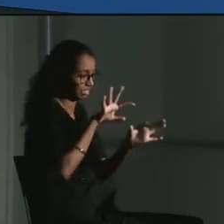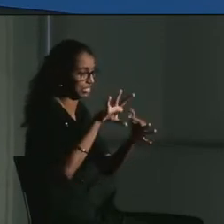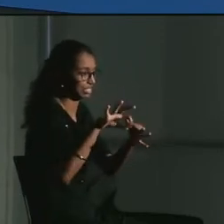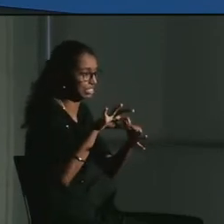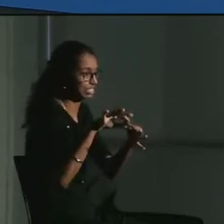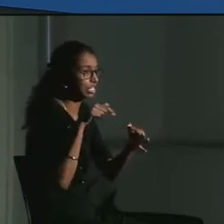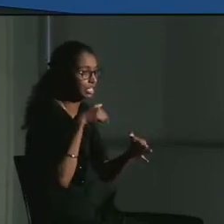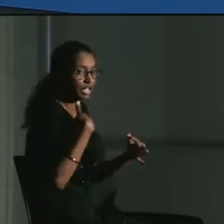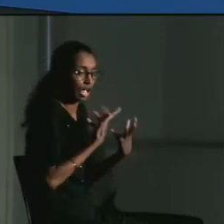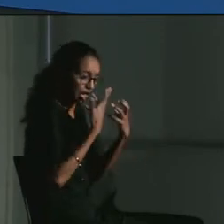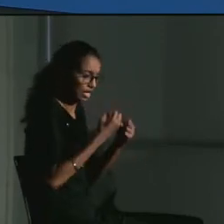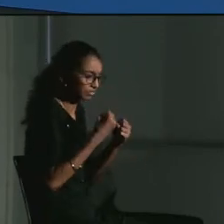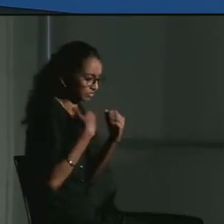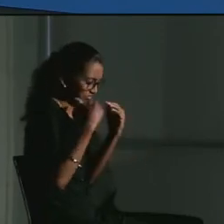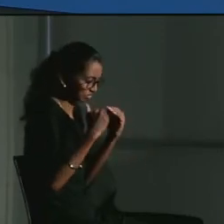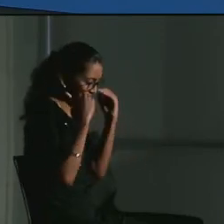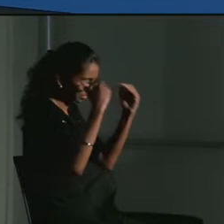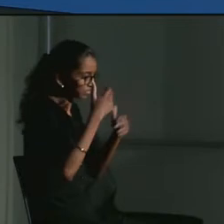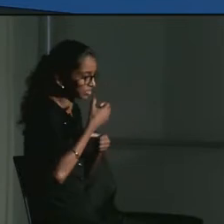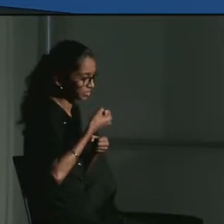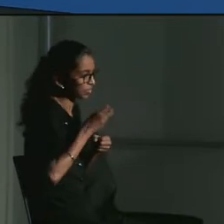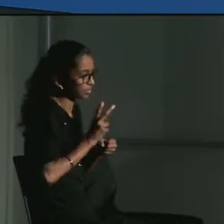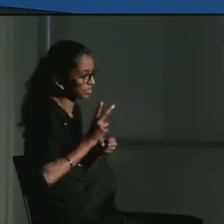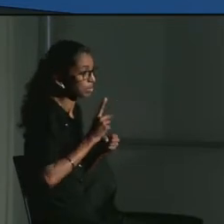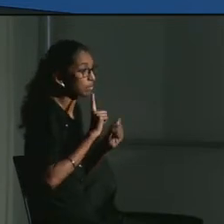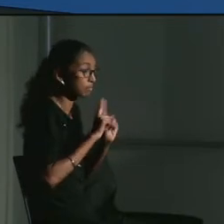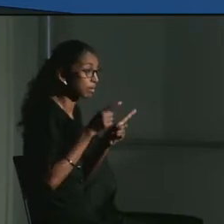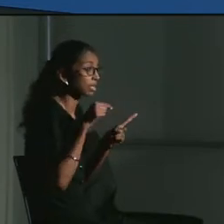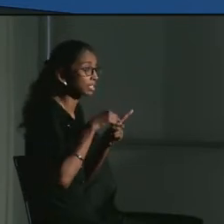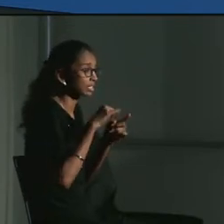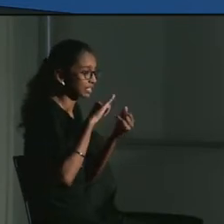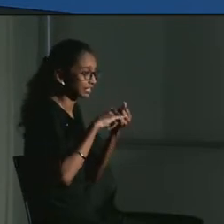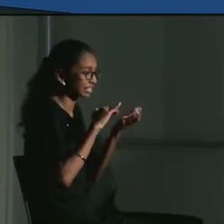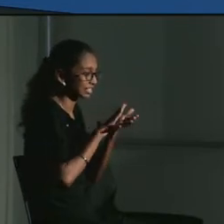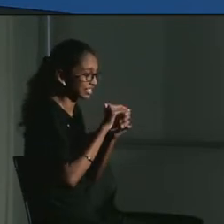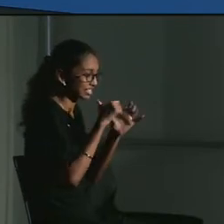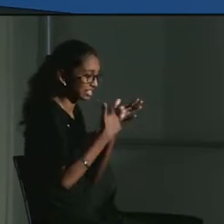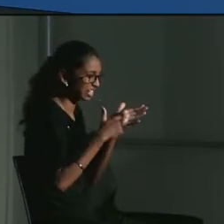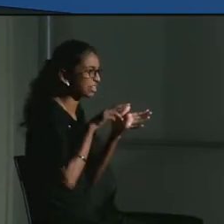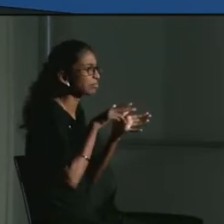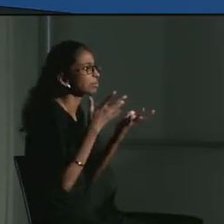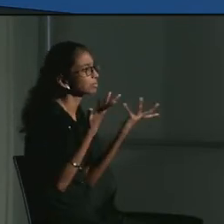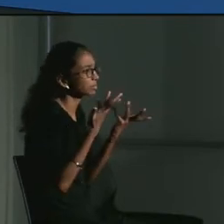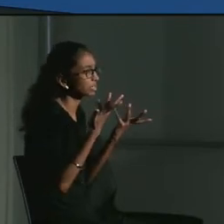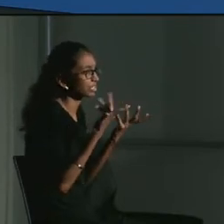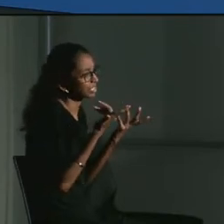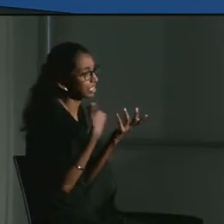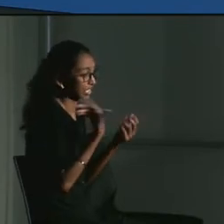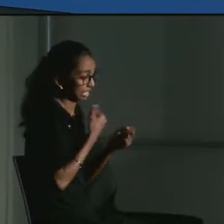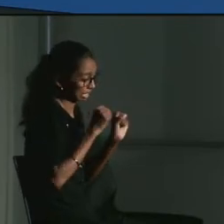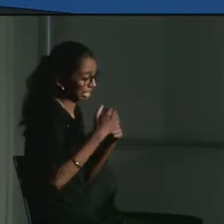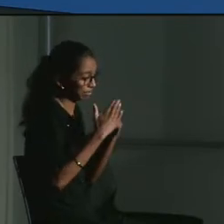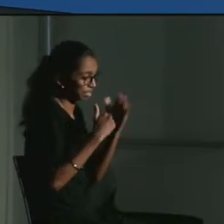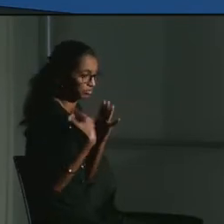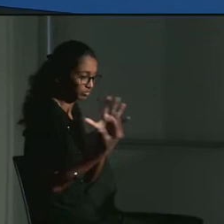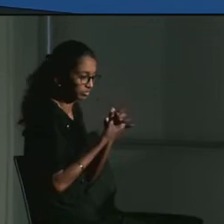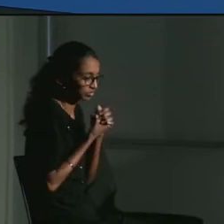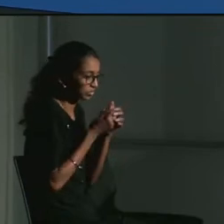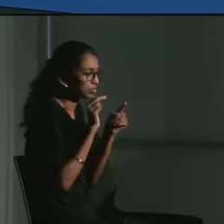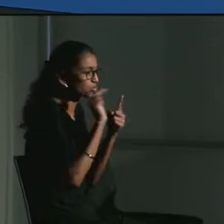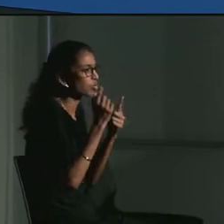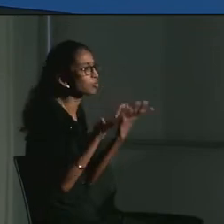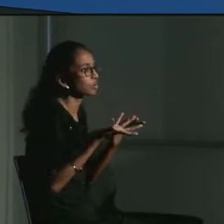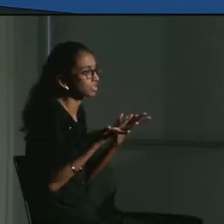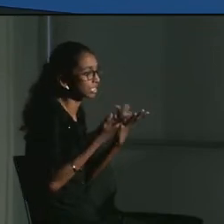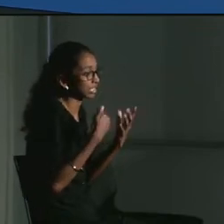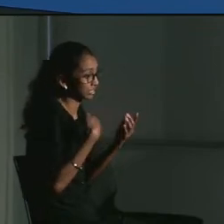carry a privilege. But at the same time, what is that shared common ground, and what is it that we can build together? So really, as an artist,